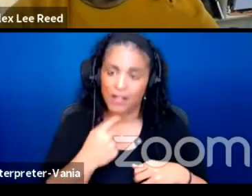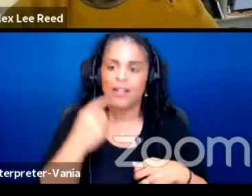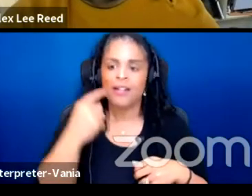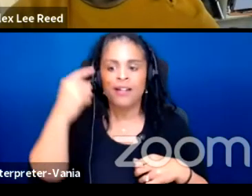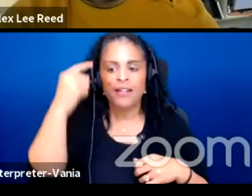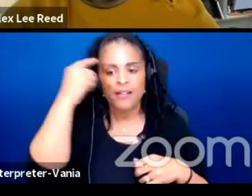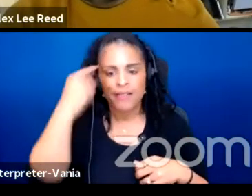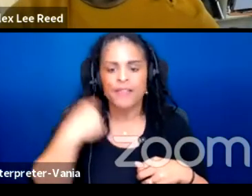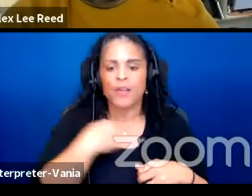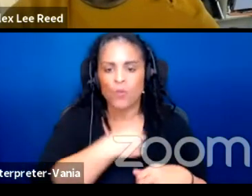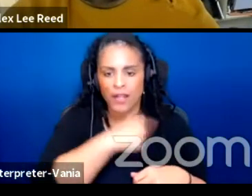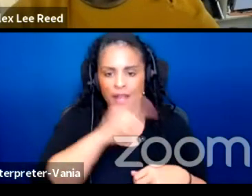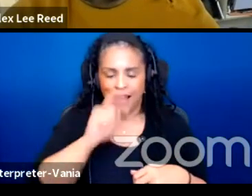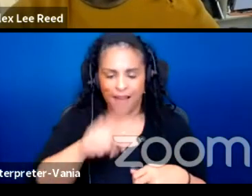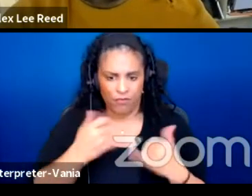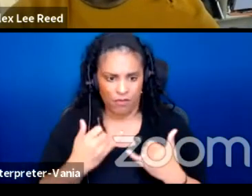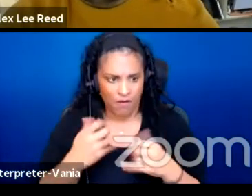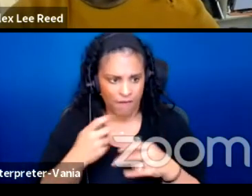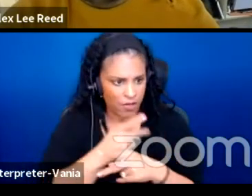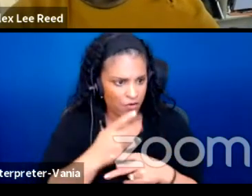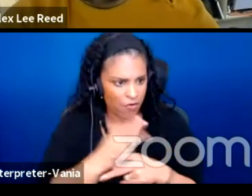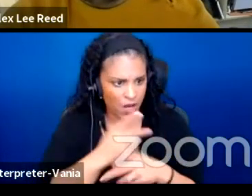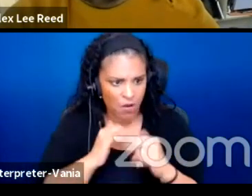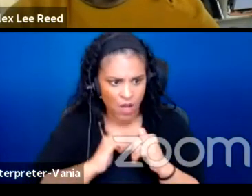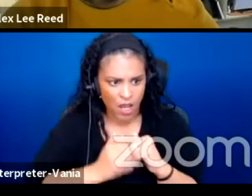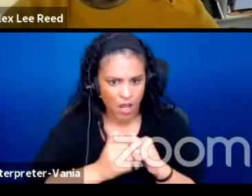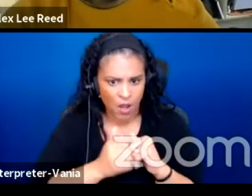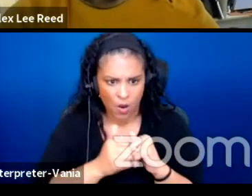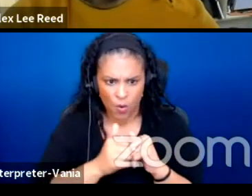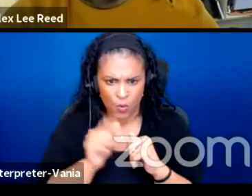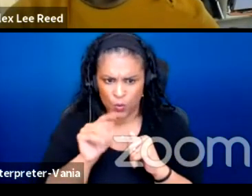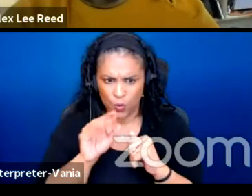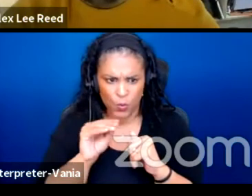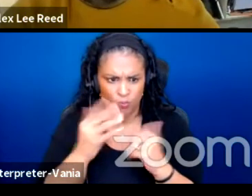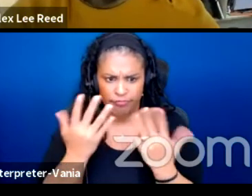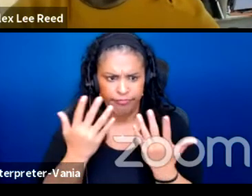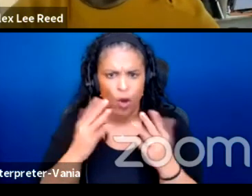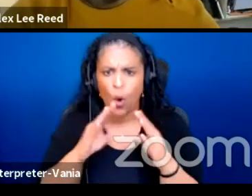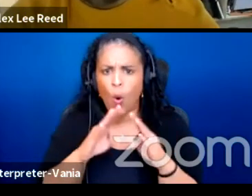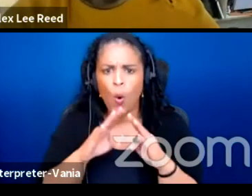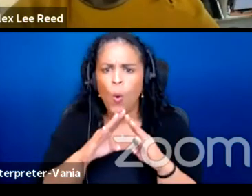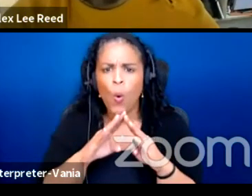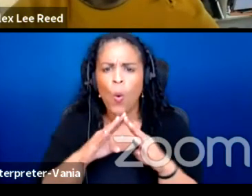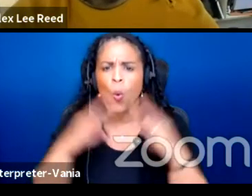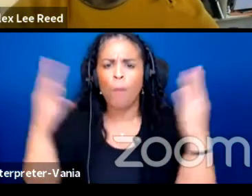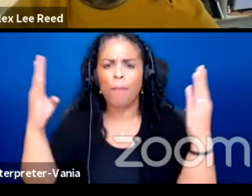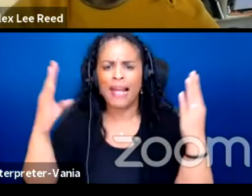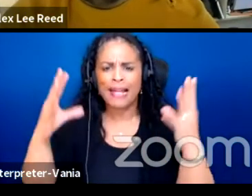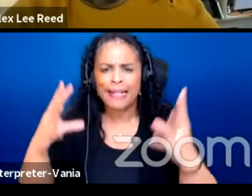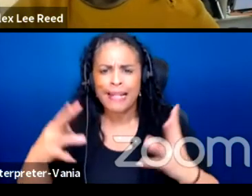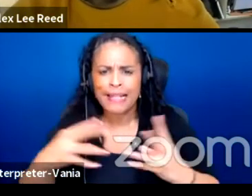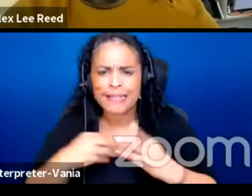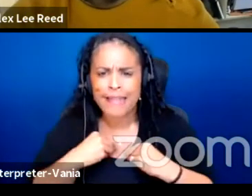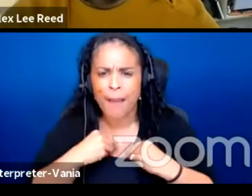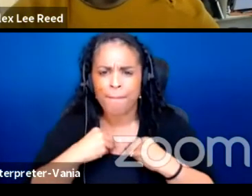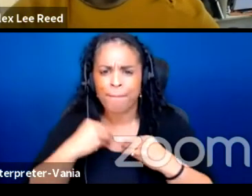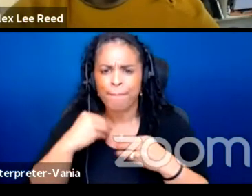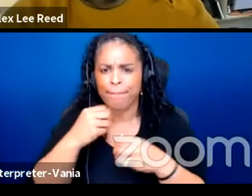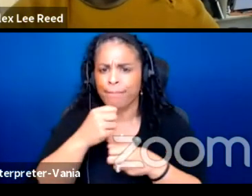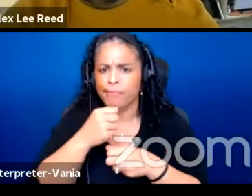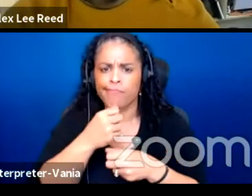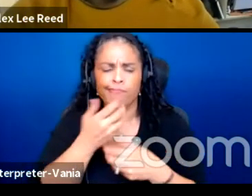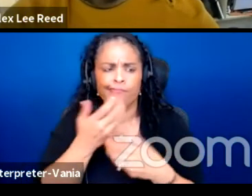to figure out how to open and accept and make